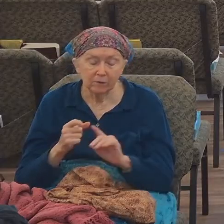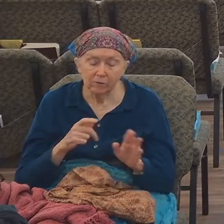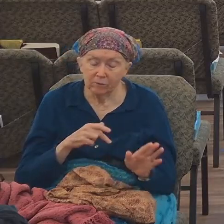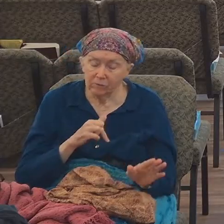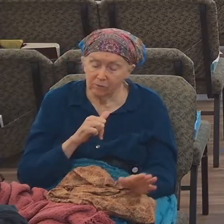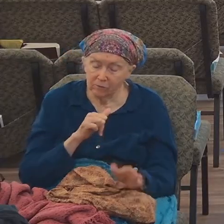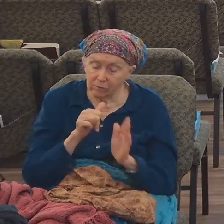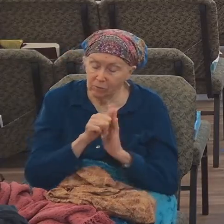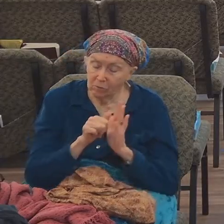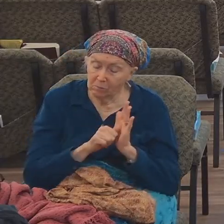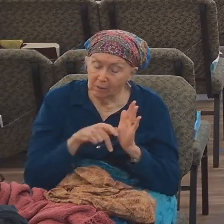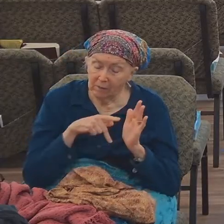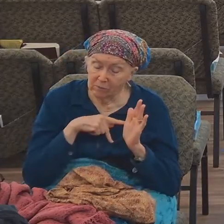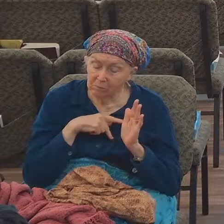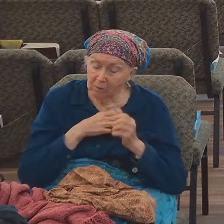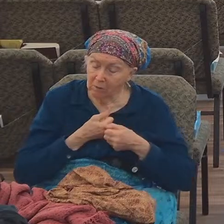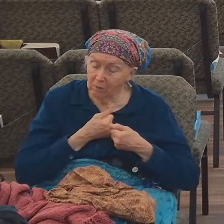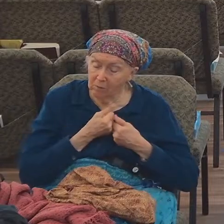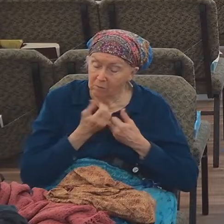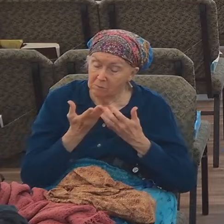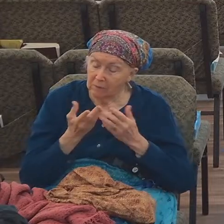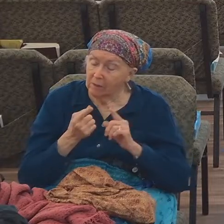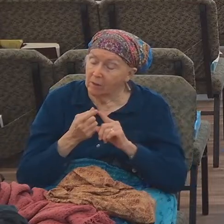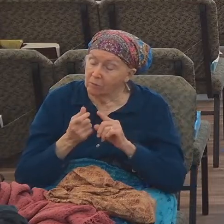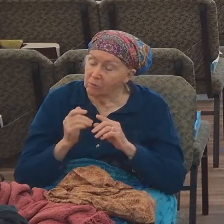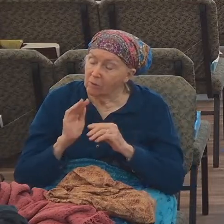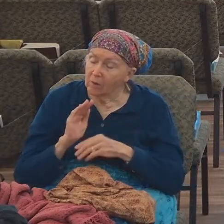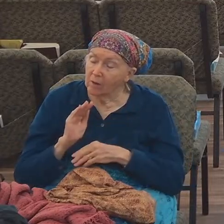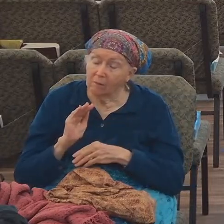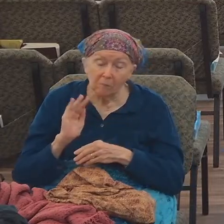paraphrase. From their perspective, where have you been?